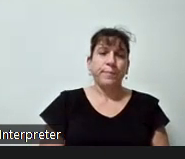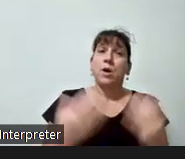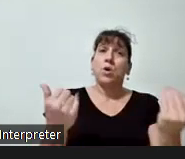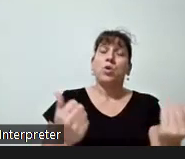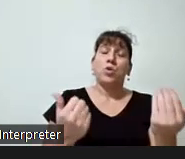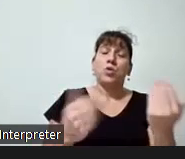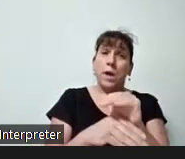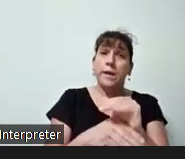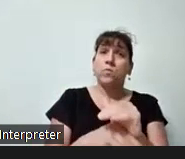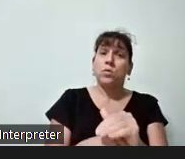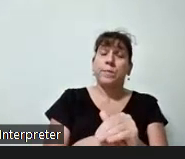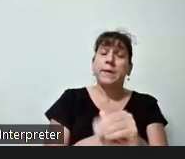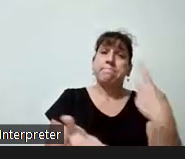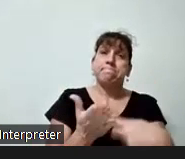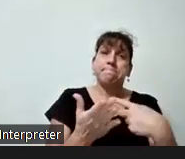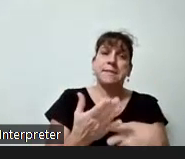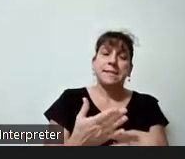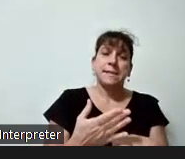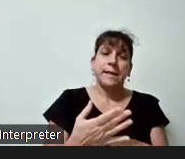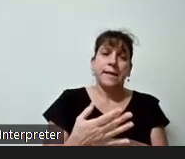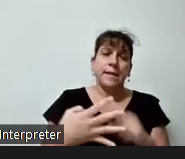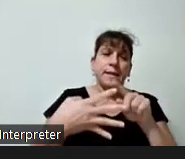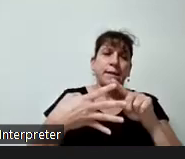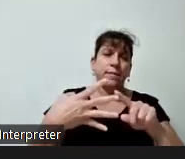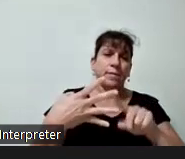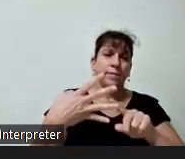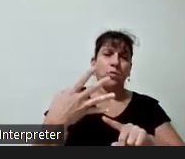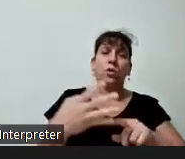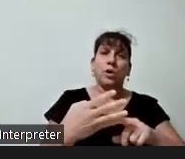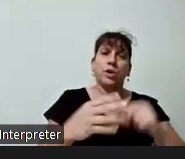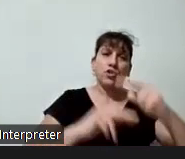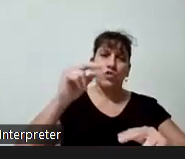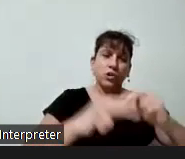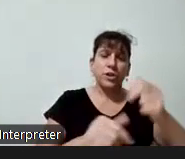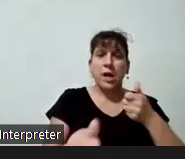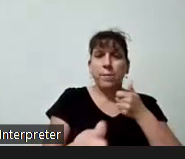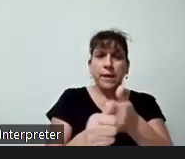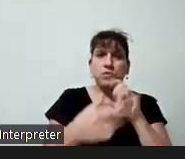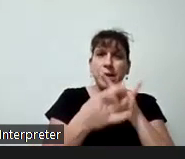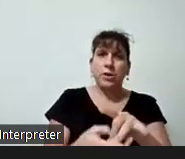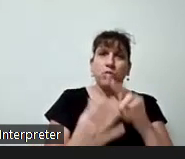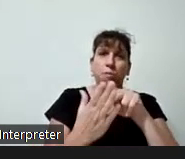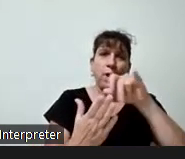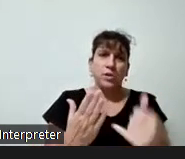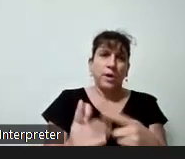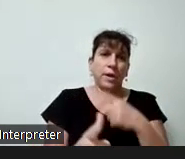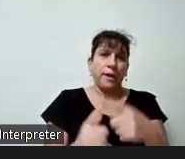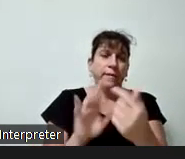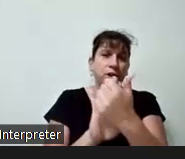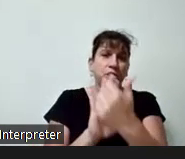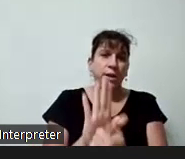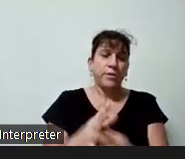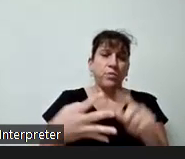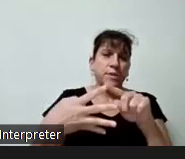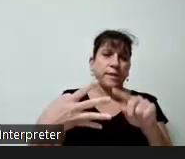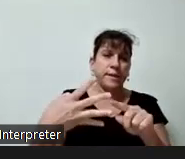Tonight, we will be touching base on just construction updates related to the project. And then our agenda will be the